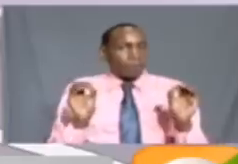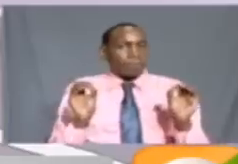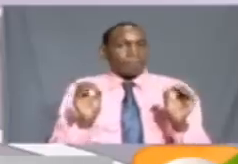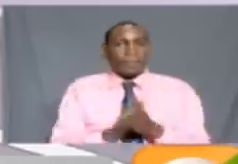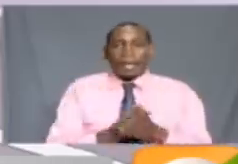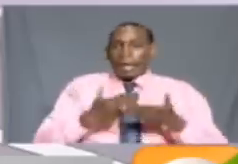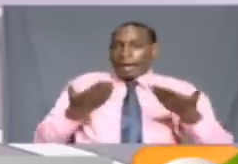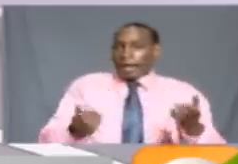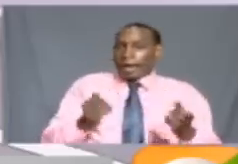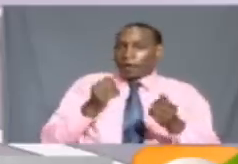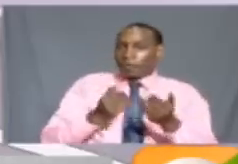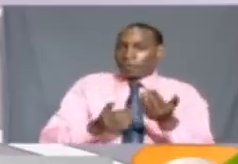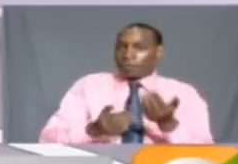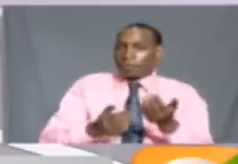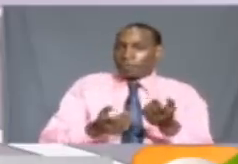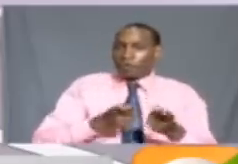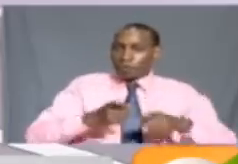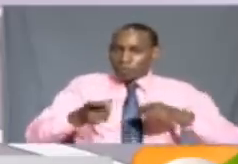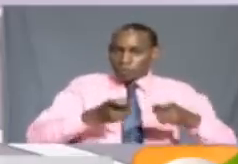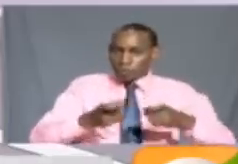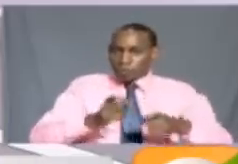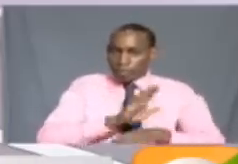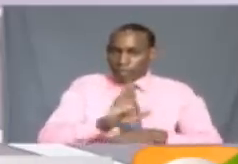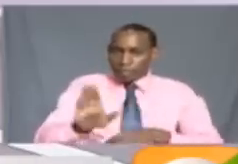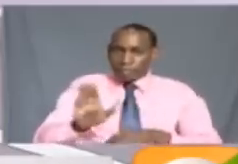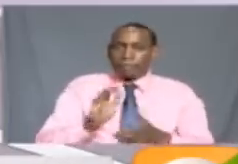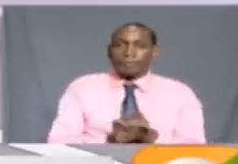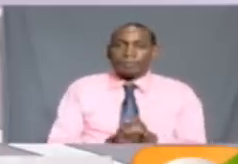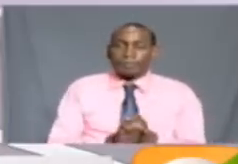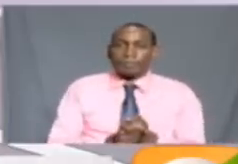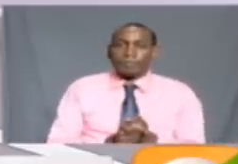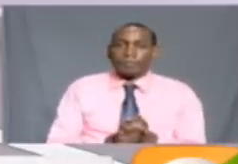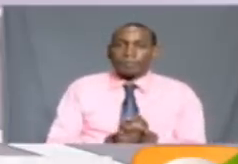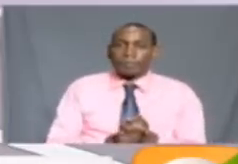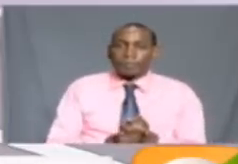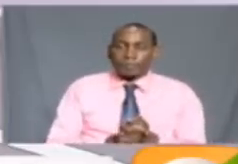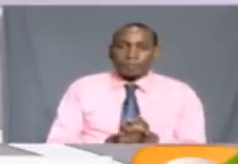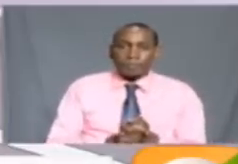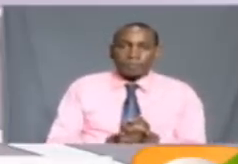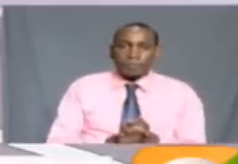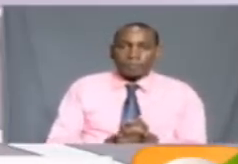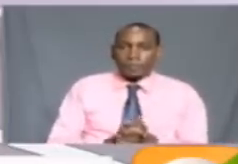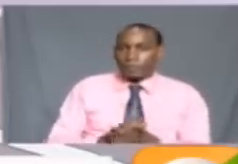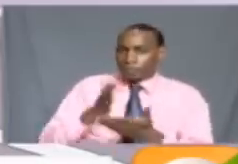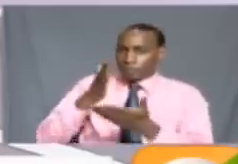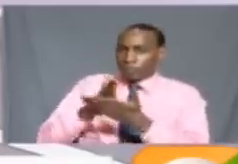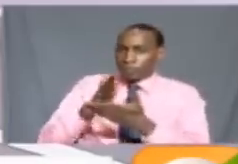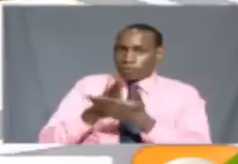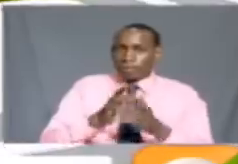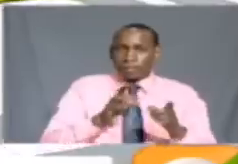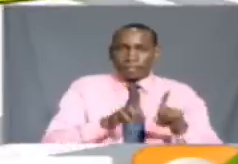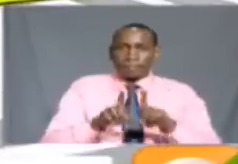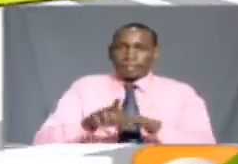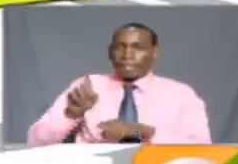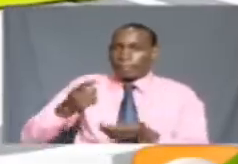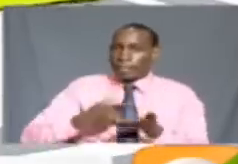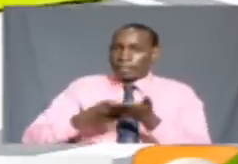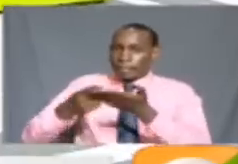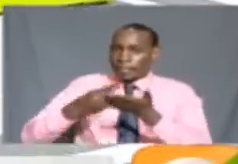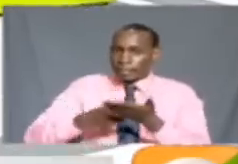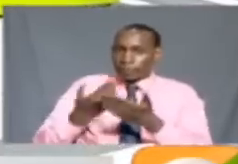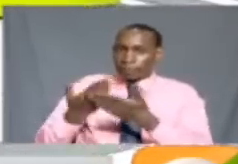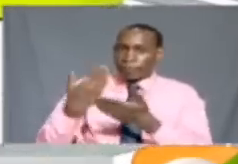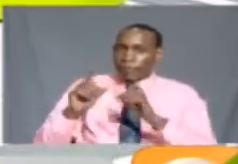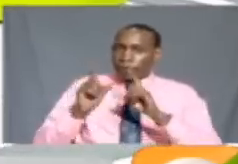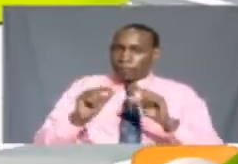how do we handle that? At that point became the issue, And you know, Juliet, of course, we also have to talk about, and it was mentioned